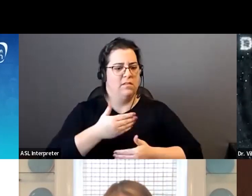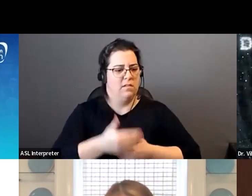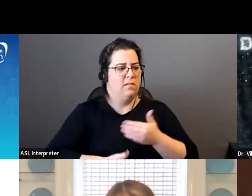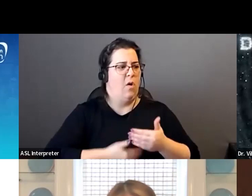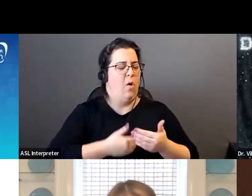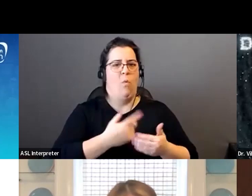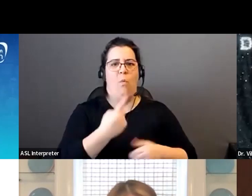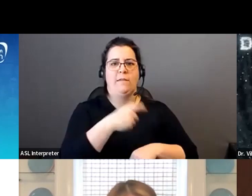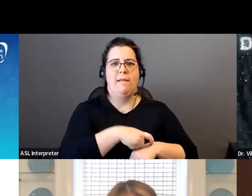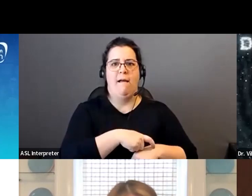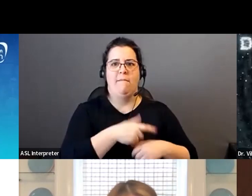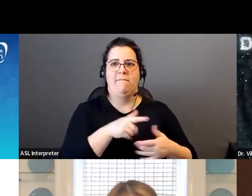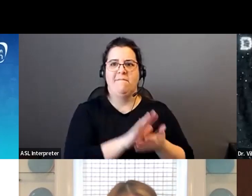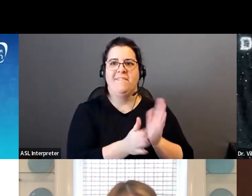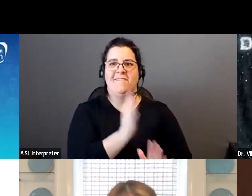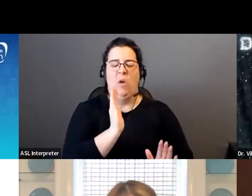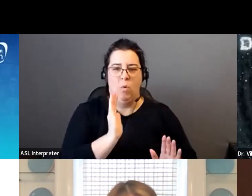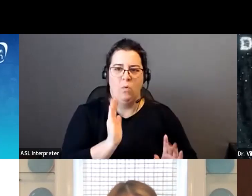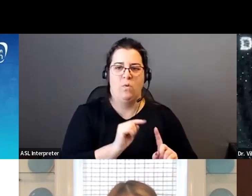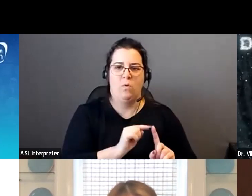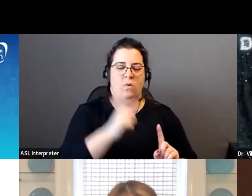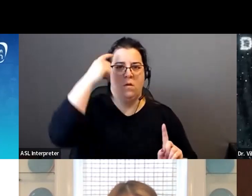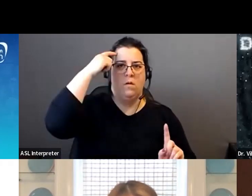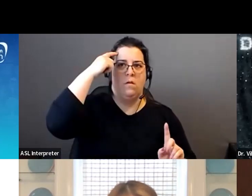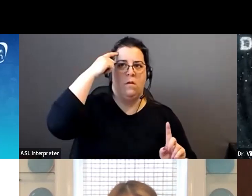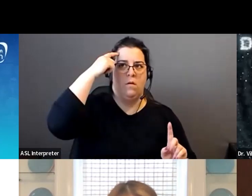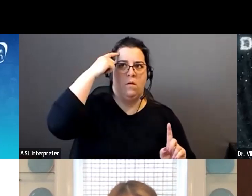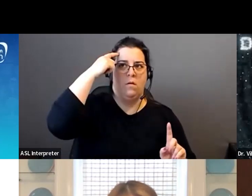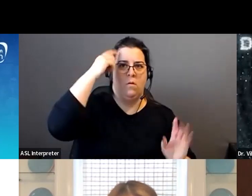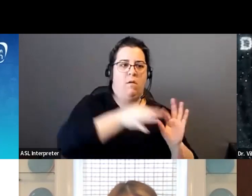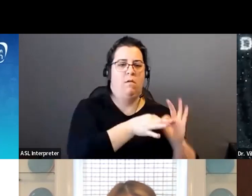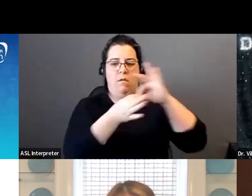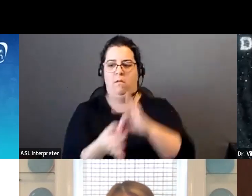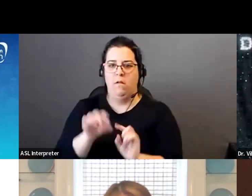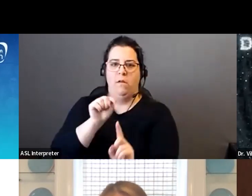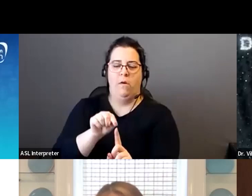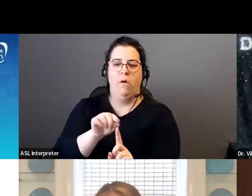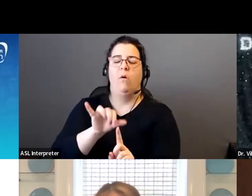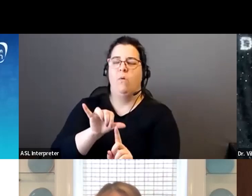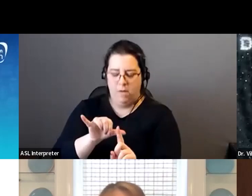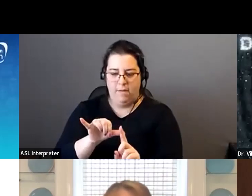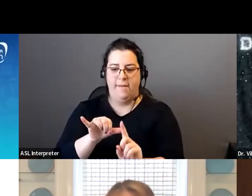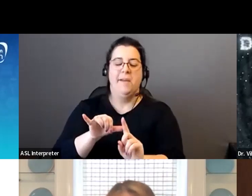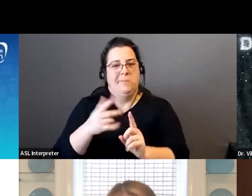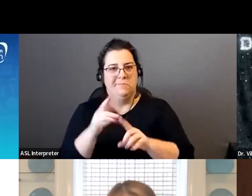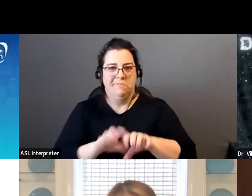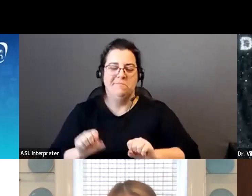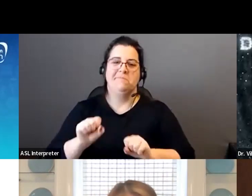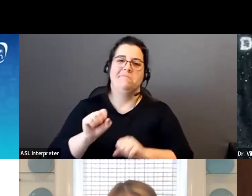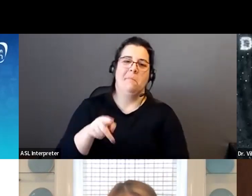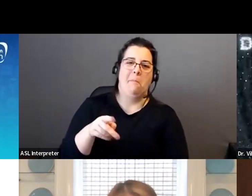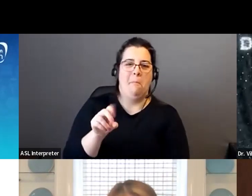done. Like something's come to your thought that you didn't even potentially think of you're like, oh, I should probably find a solution for that